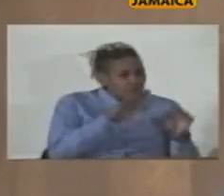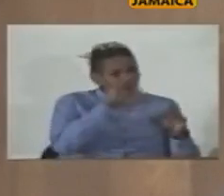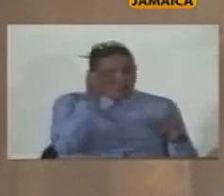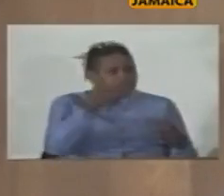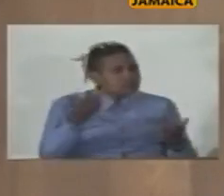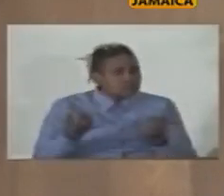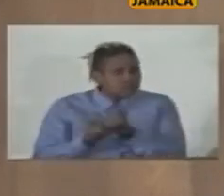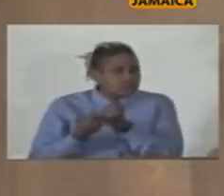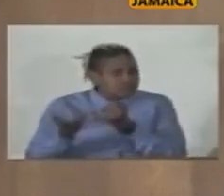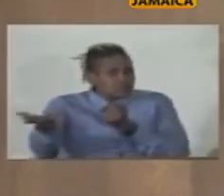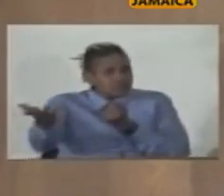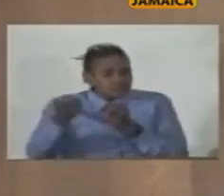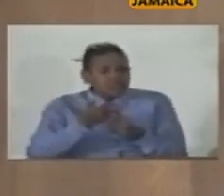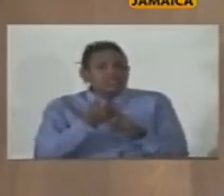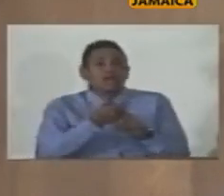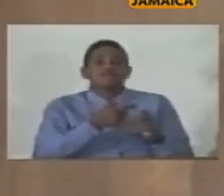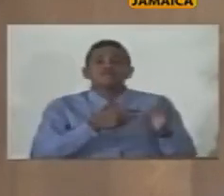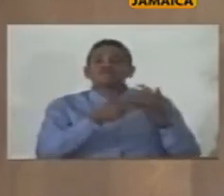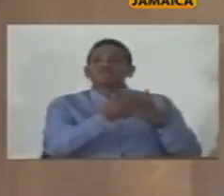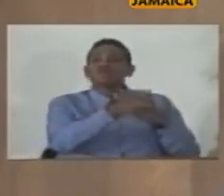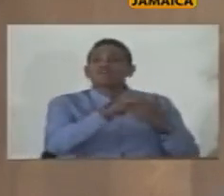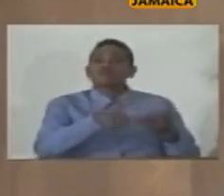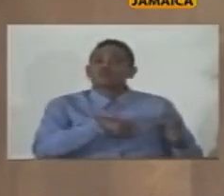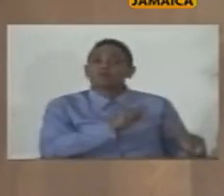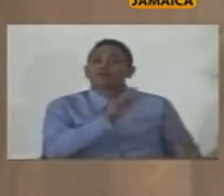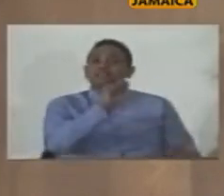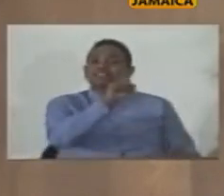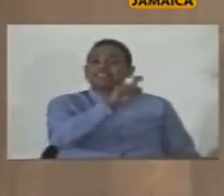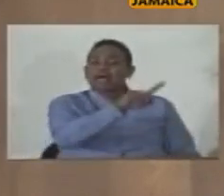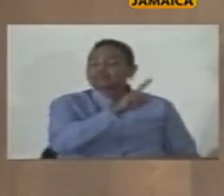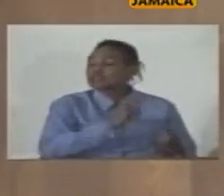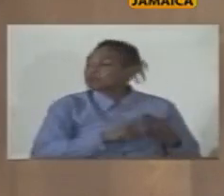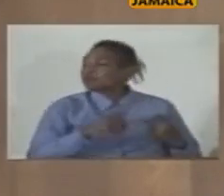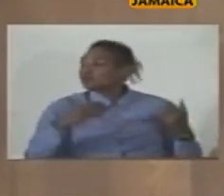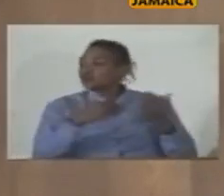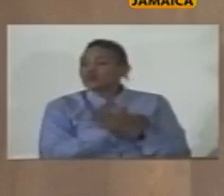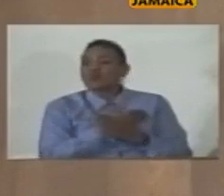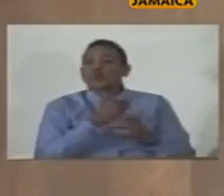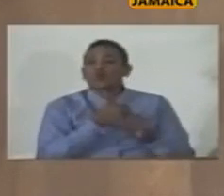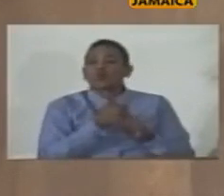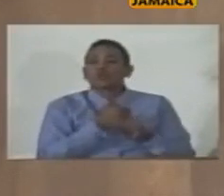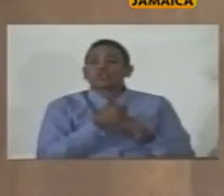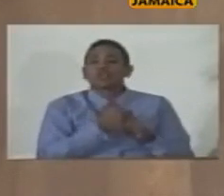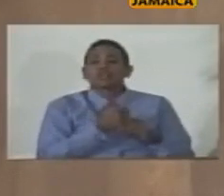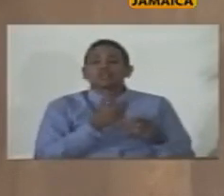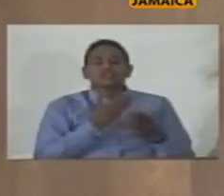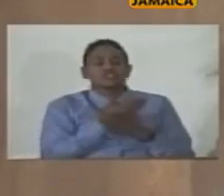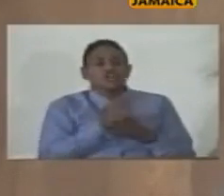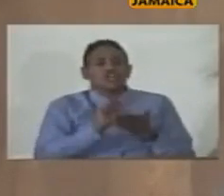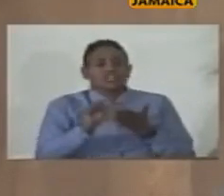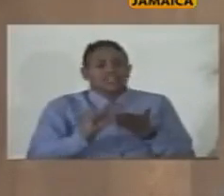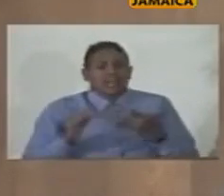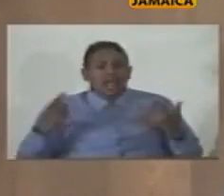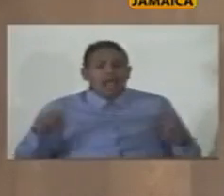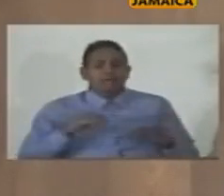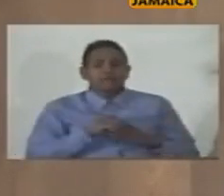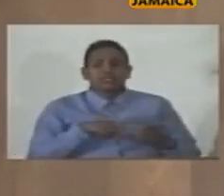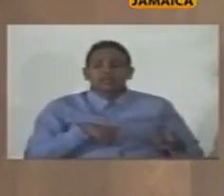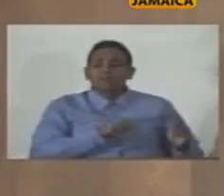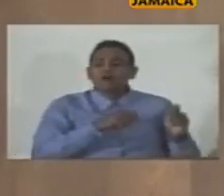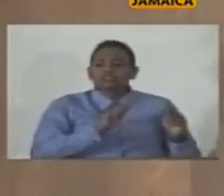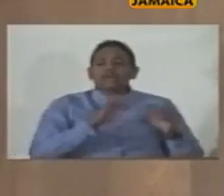However, they referred to the bauxite levy and the newly cost-sharing scheme in the bauxite